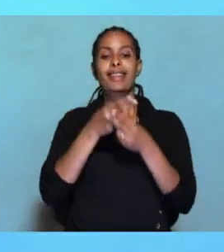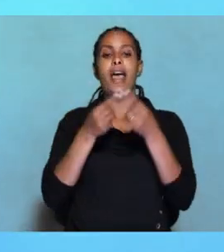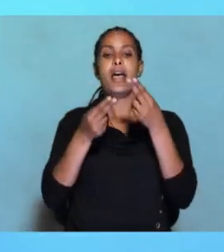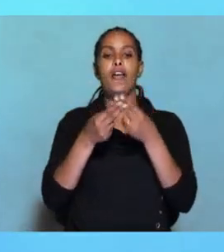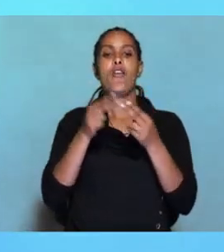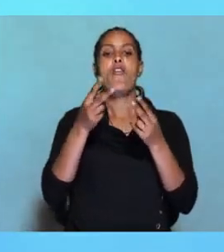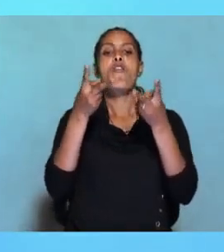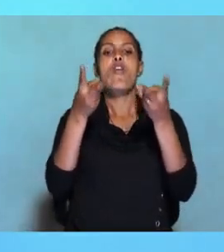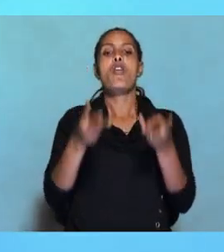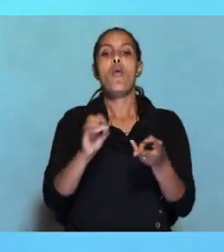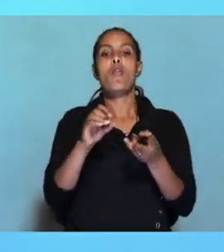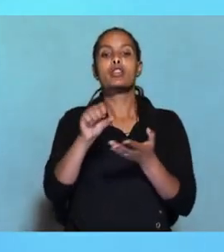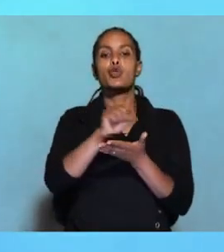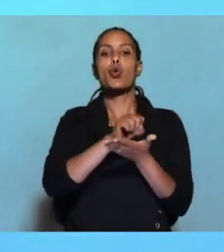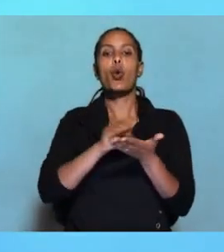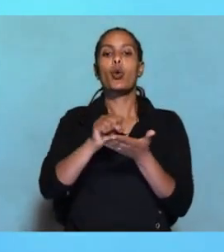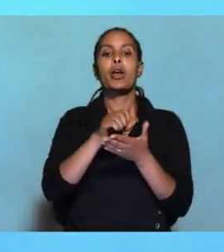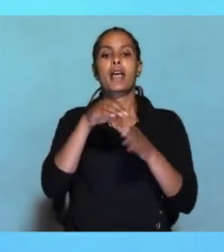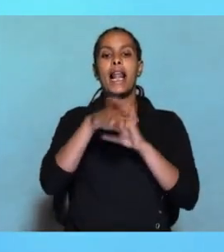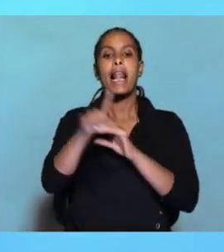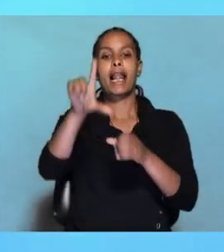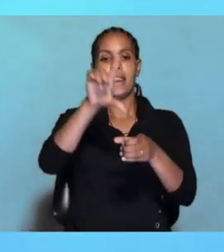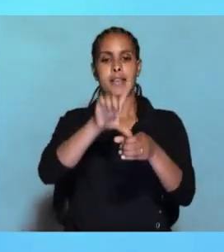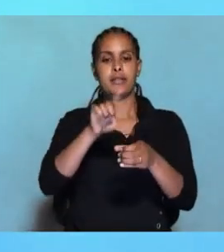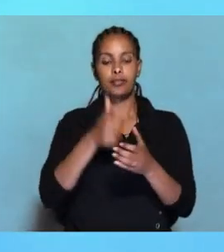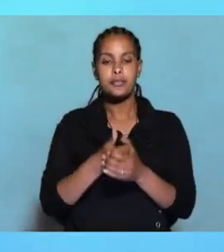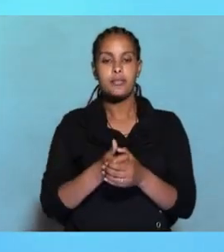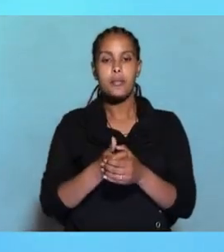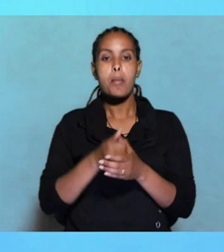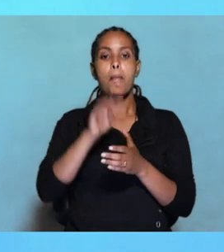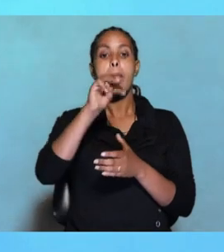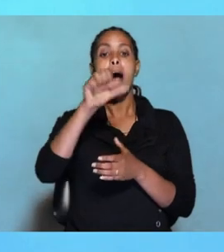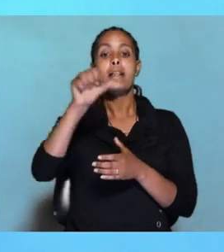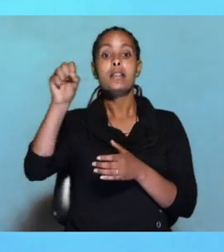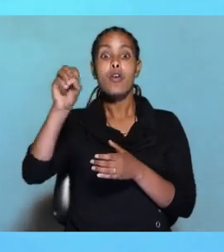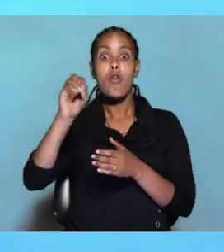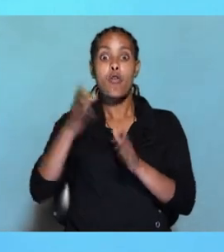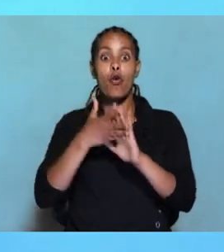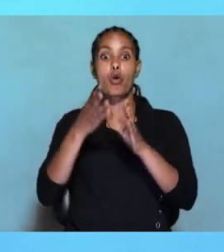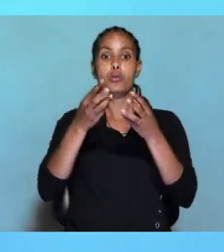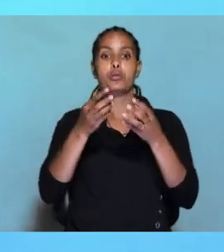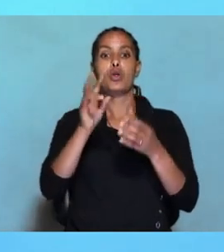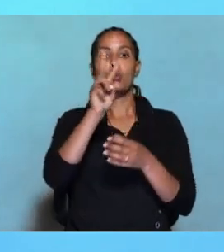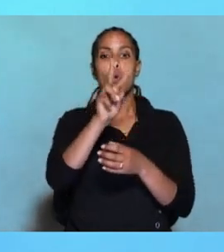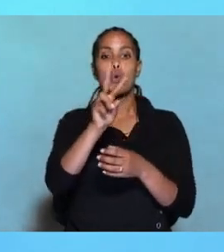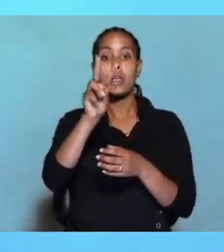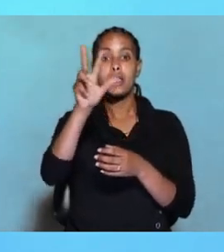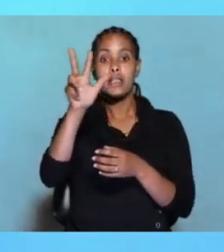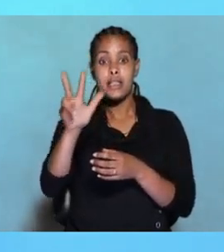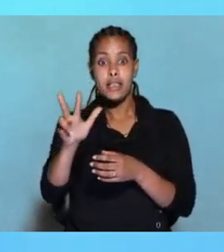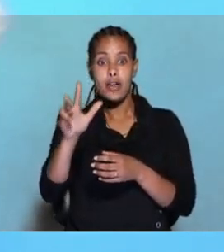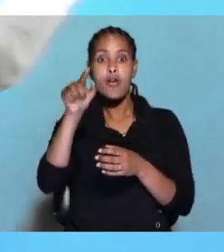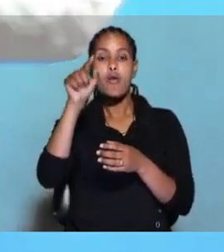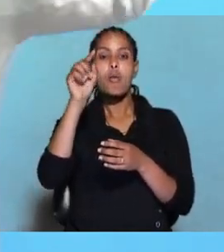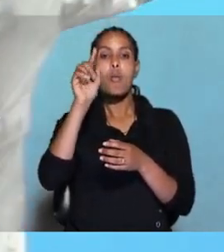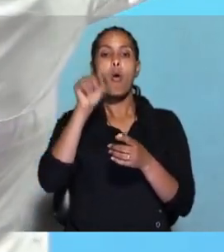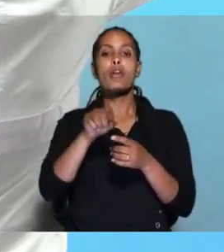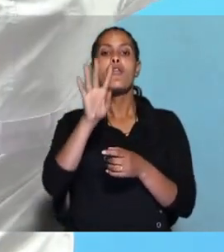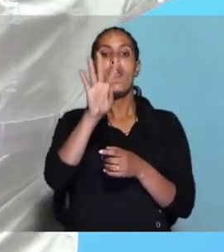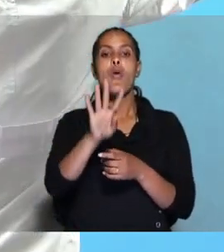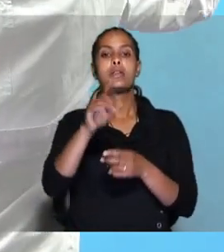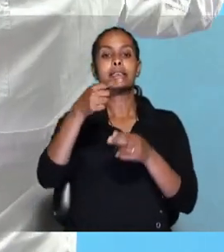times volume of the solution in liter. Mass of solutes is 23.4 gram,